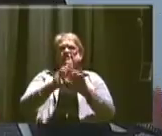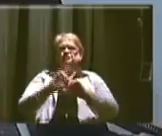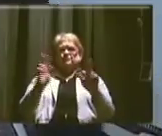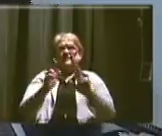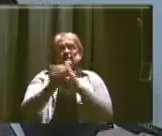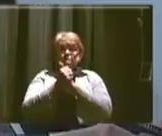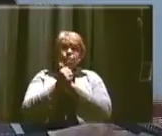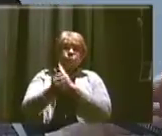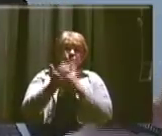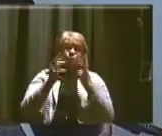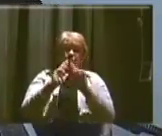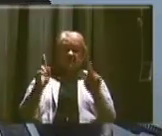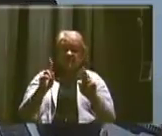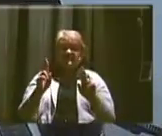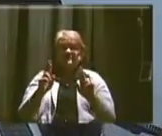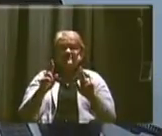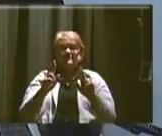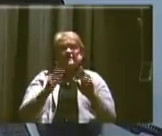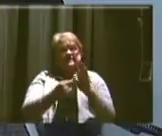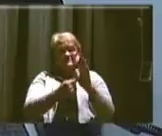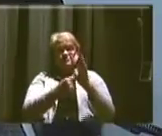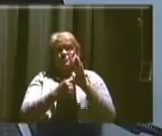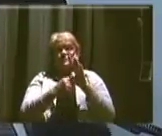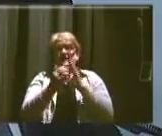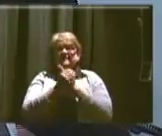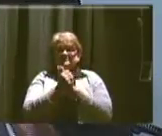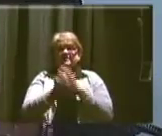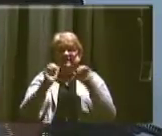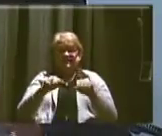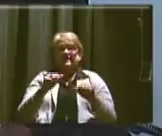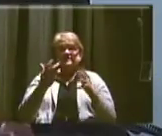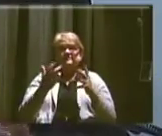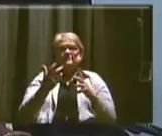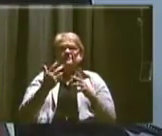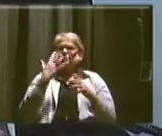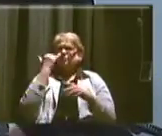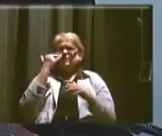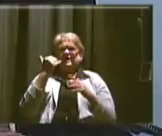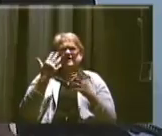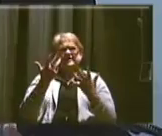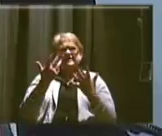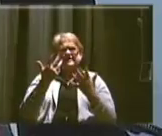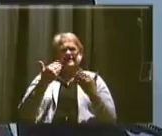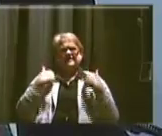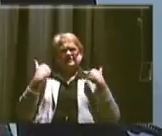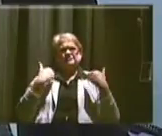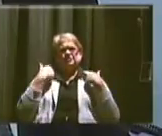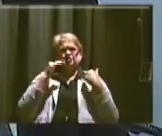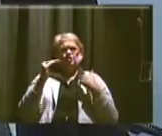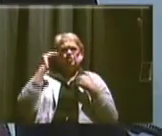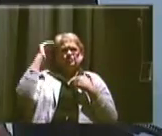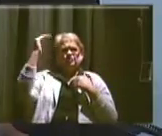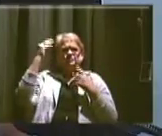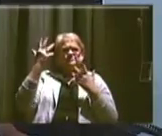readiness, and if I've demonstrated that I have skill, then why can't I, as a young adult,